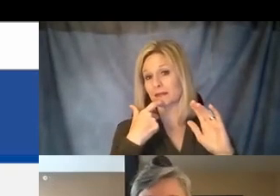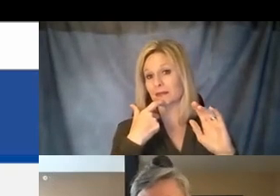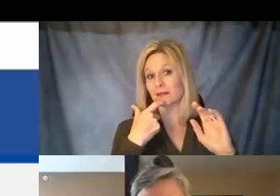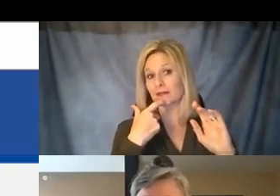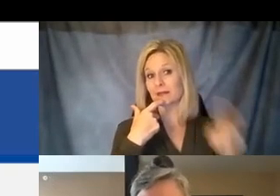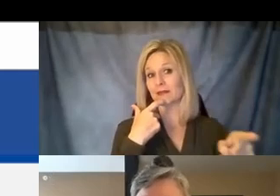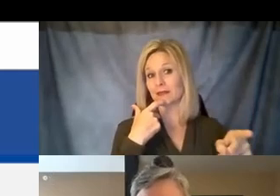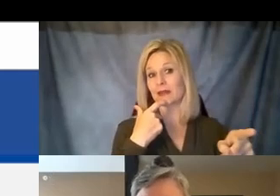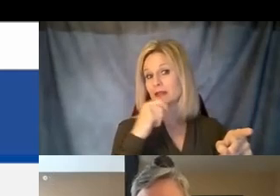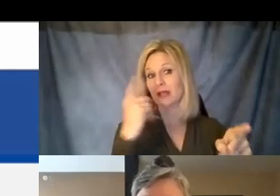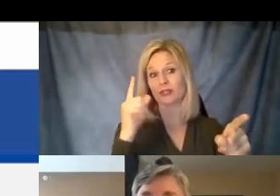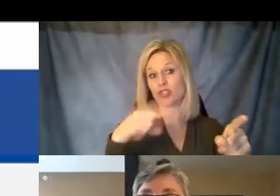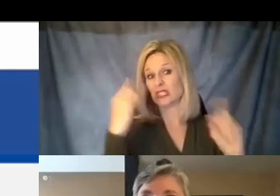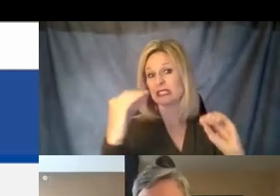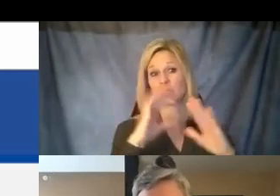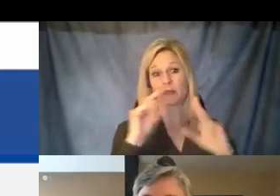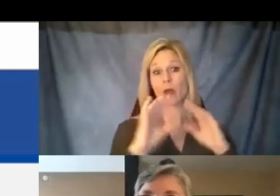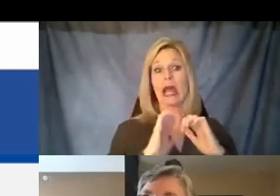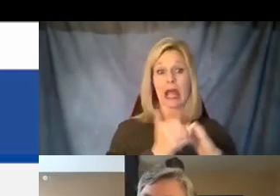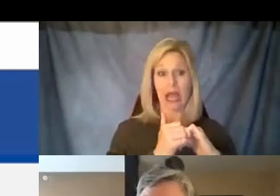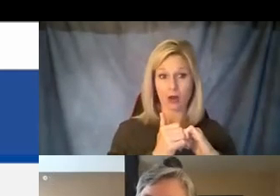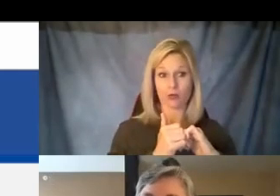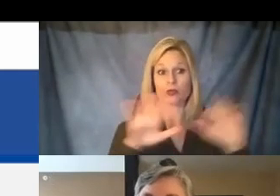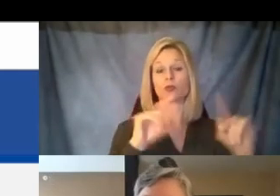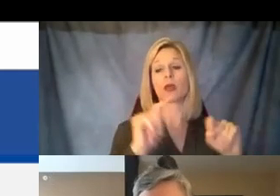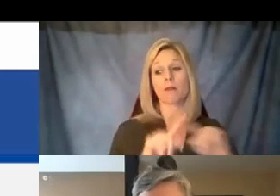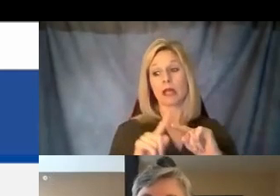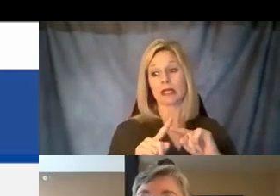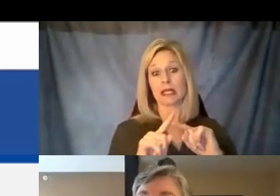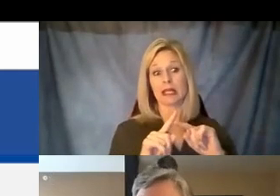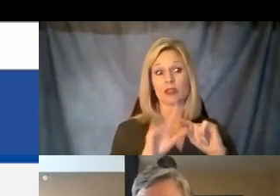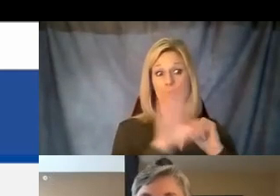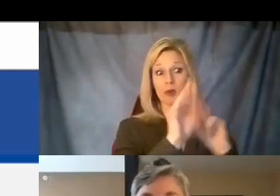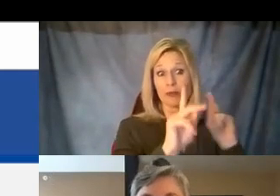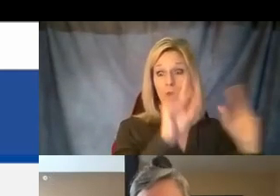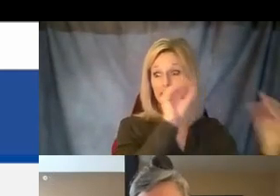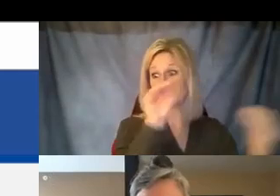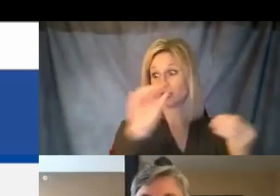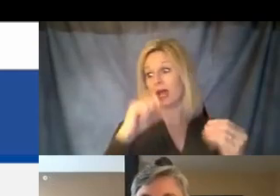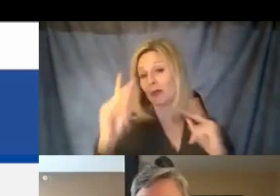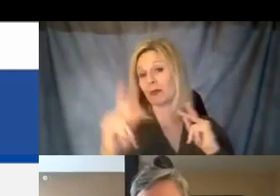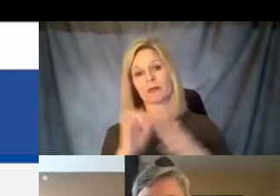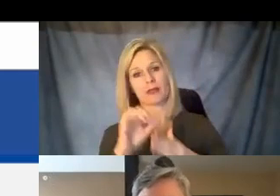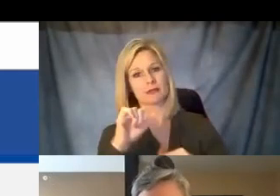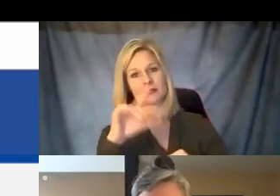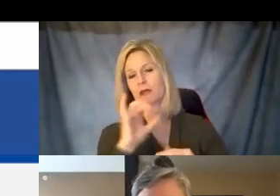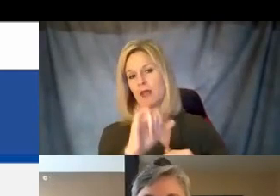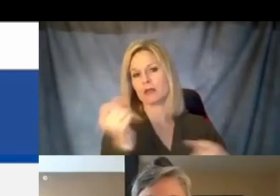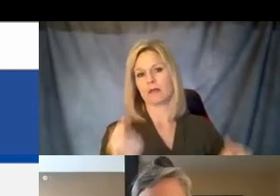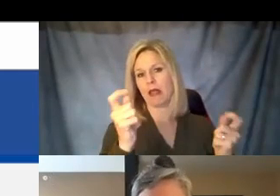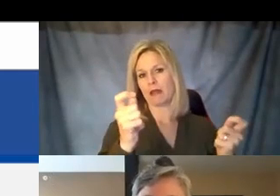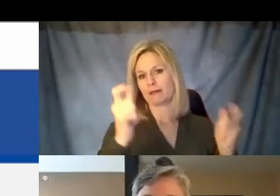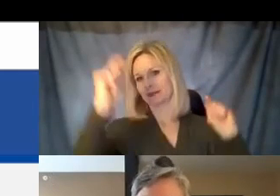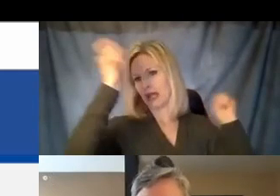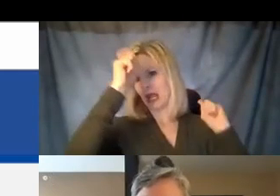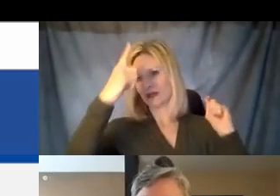not just teaching people how to do it, but having them teach other people how to do it. Because Scott, that's who he is. One of his many hats for us.